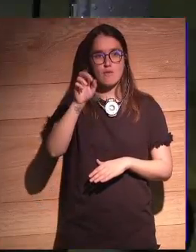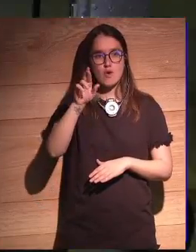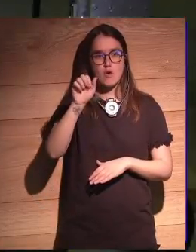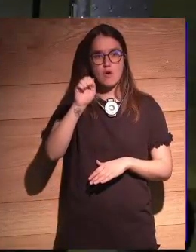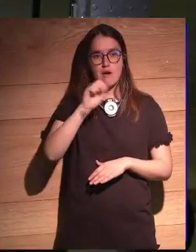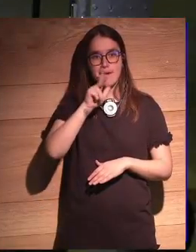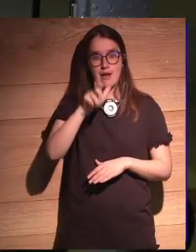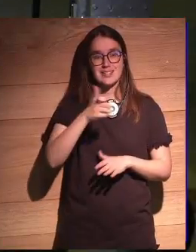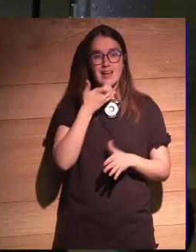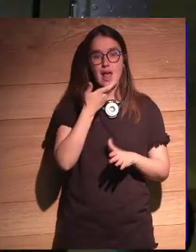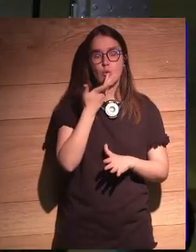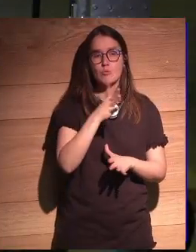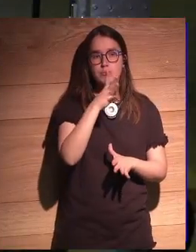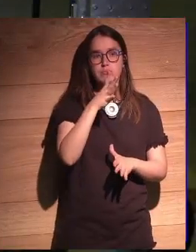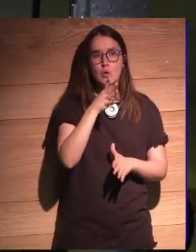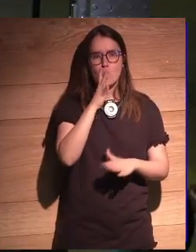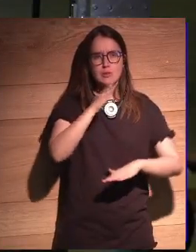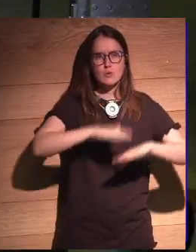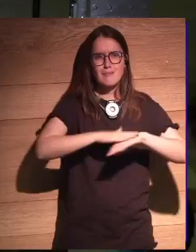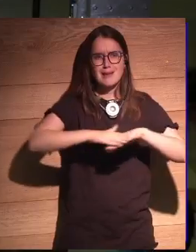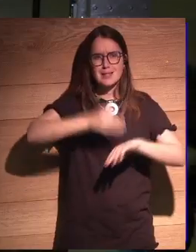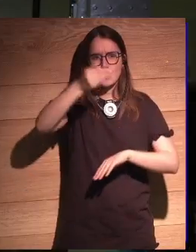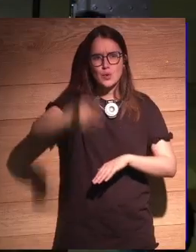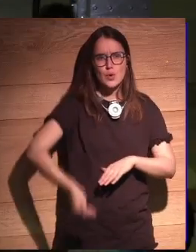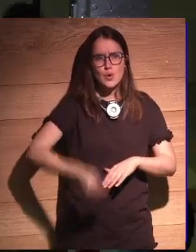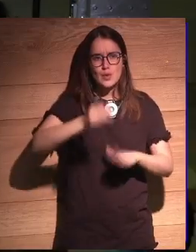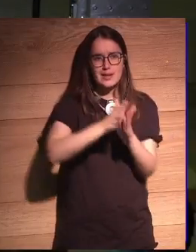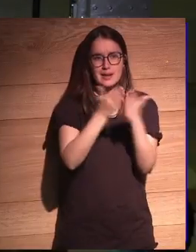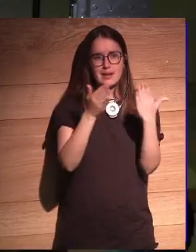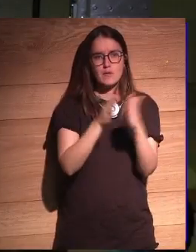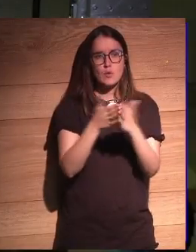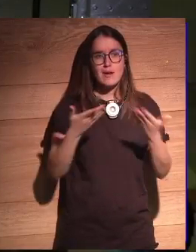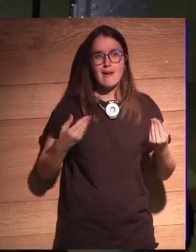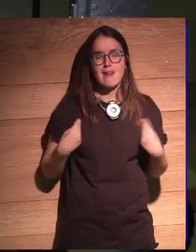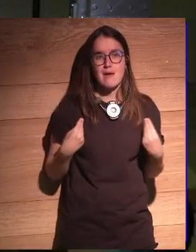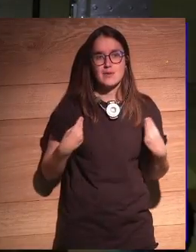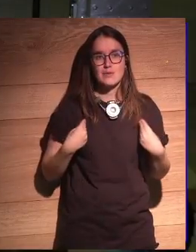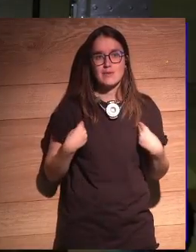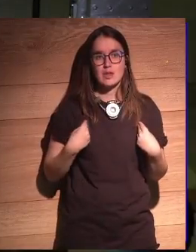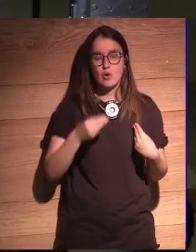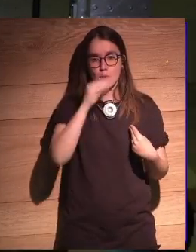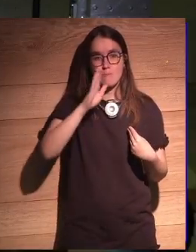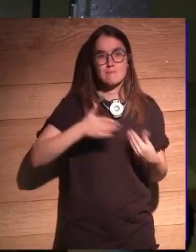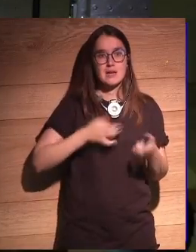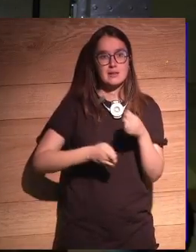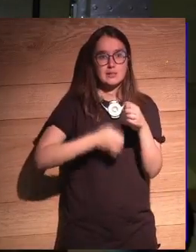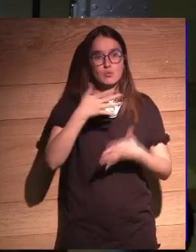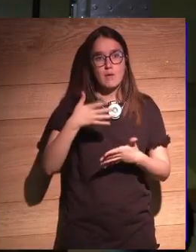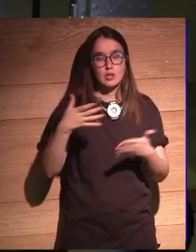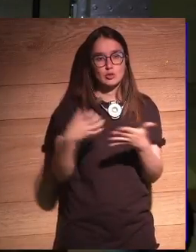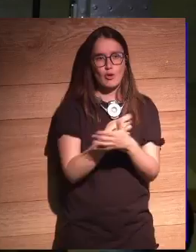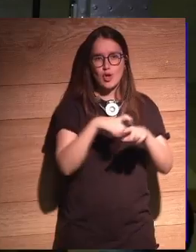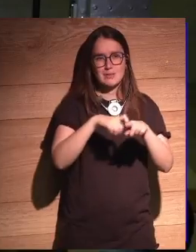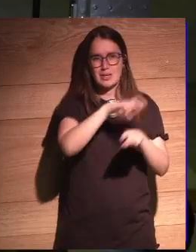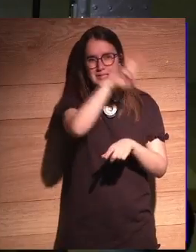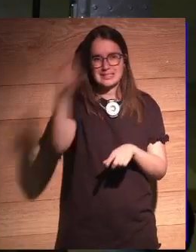it's that housing's function as real estate has come to dominate all the other aspects of housing. We don't build and